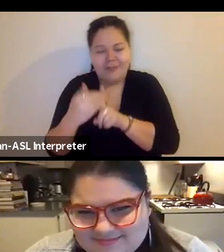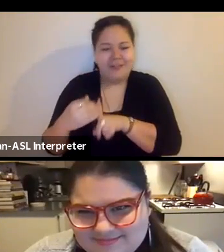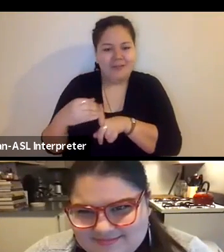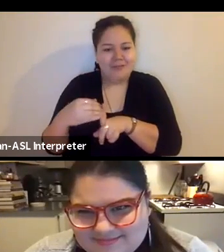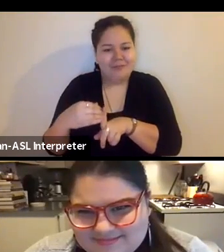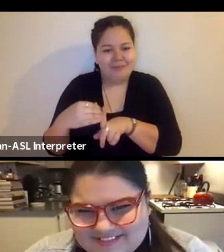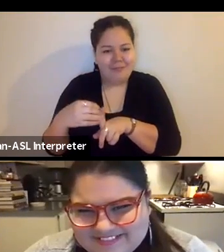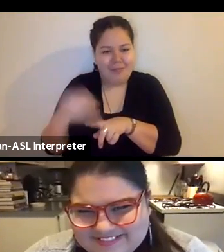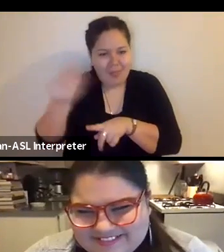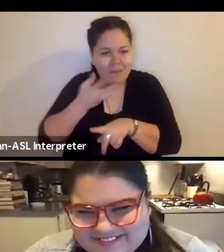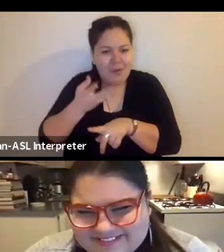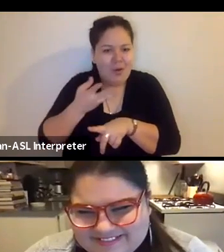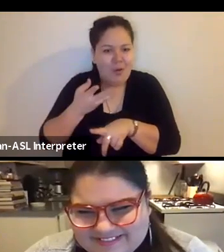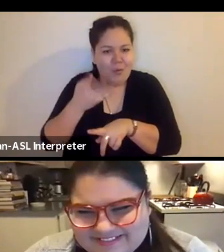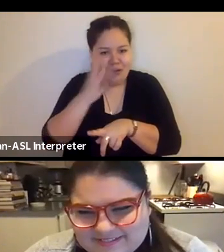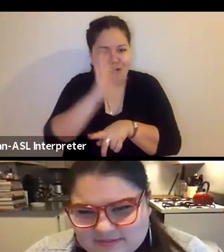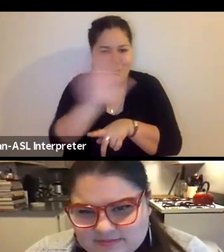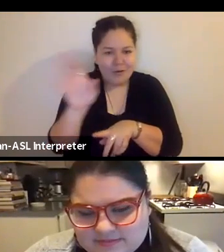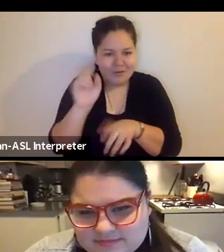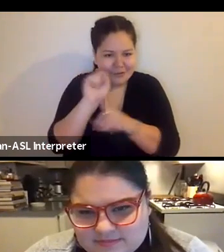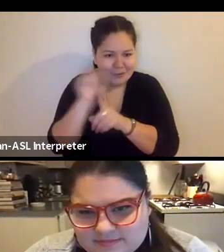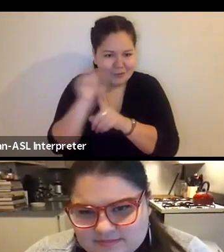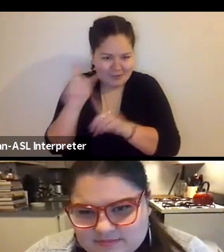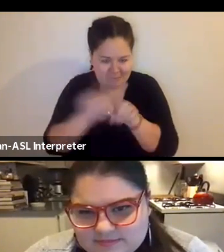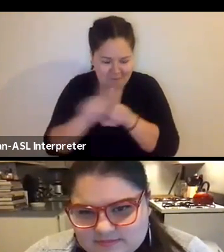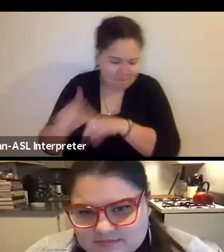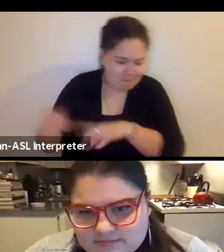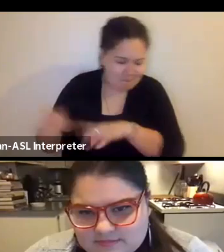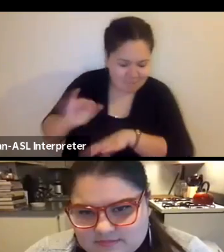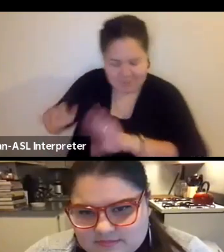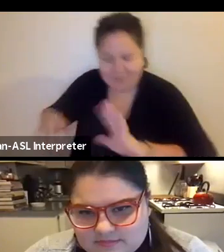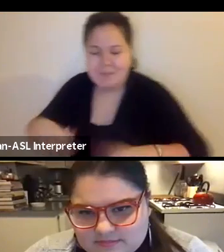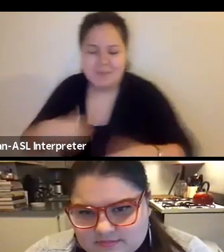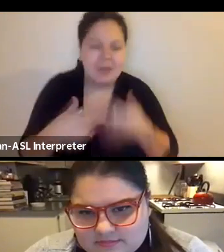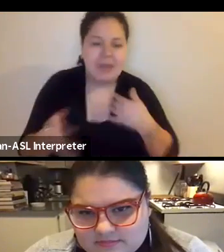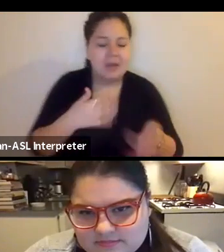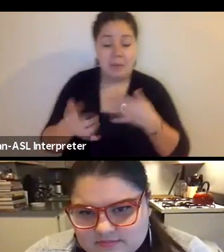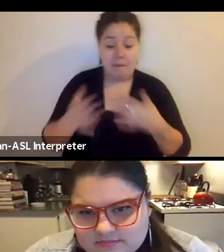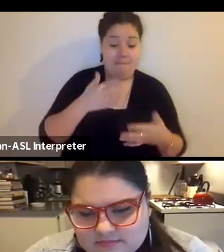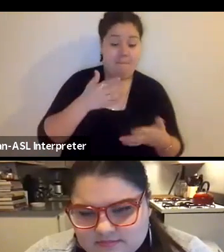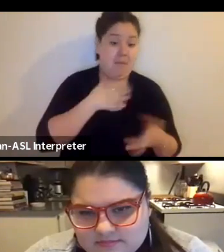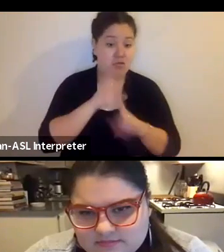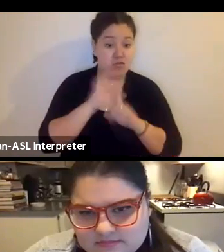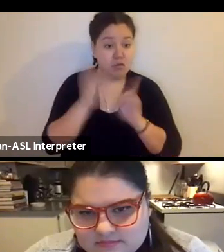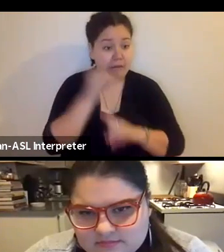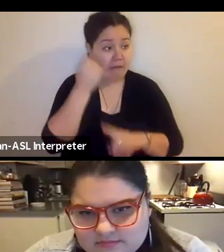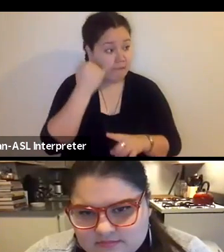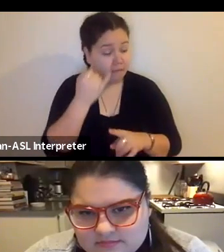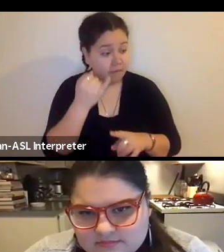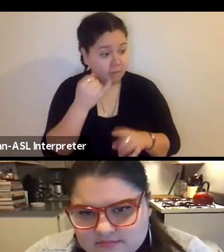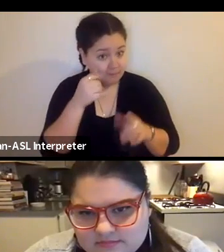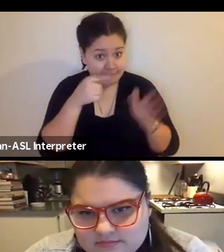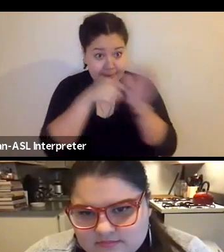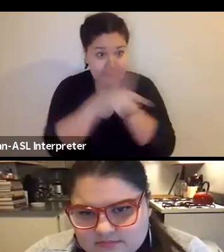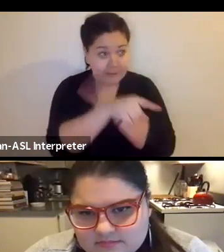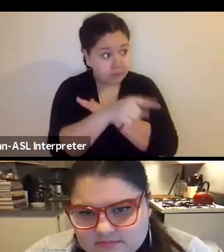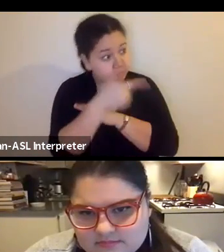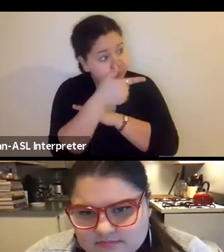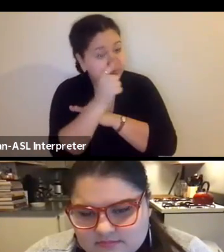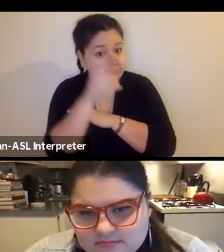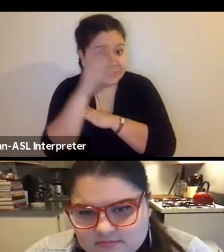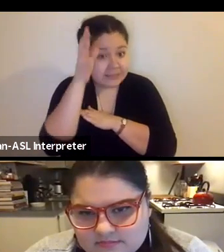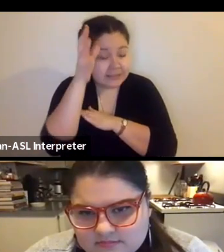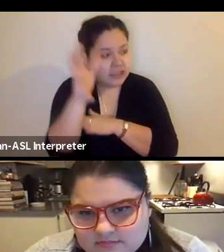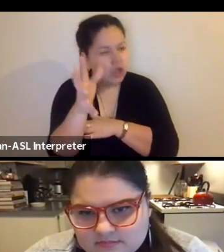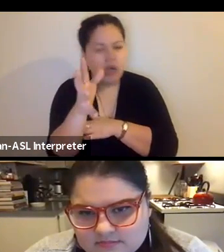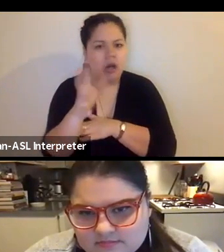deer. But, you know, when we took a deer, we didn't not take the deer, but we respected the deer. And we